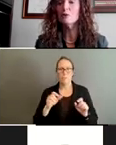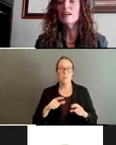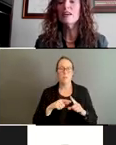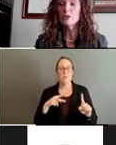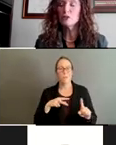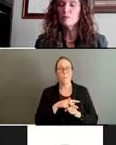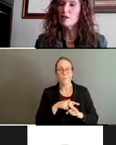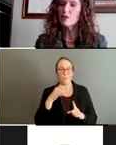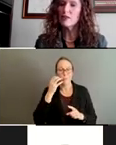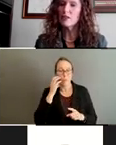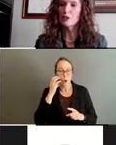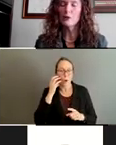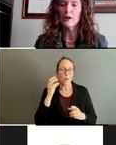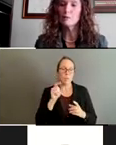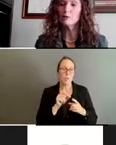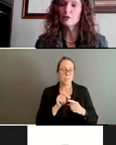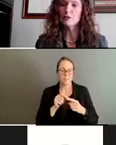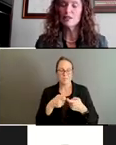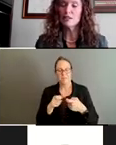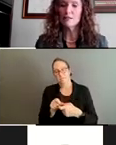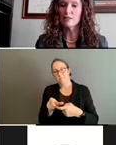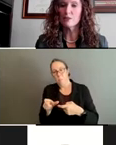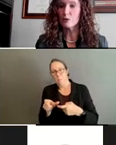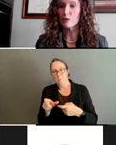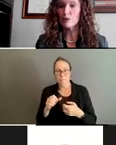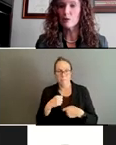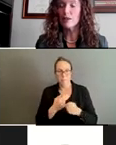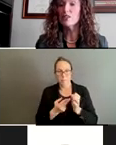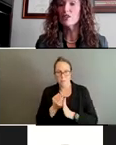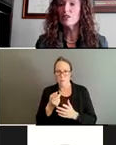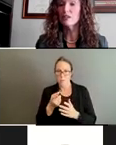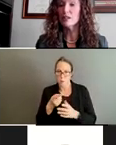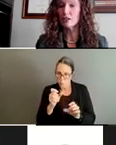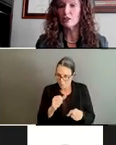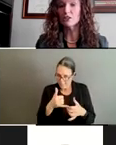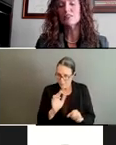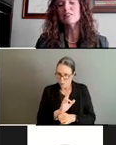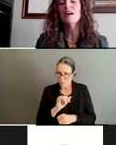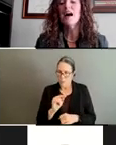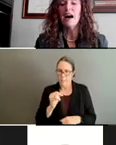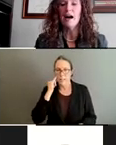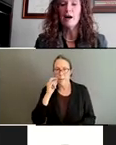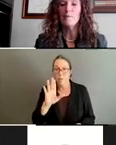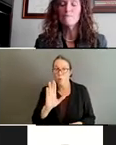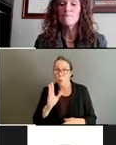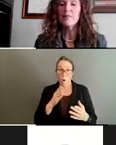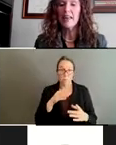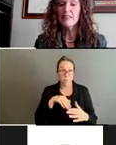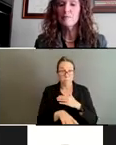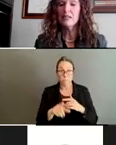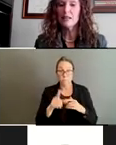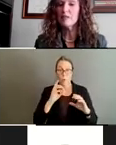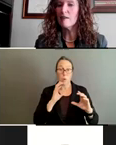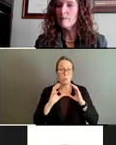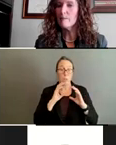your phone so you can make sure that you are able to use it if it's your source of communication, getting alerts,